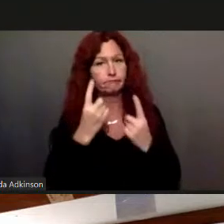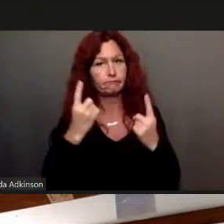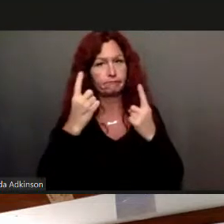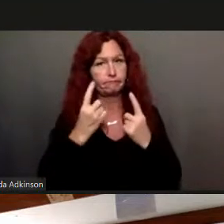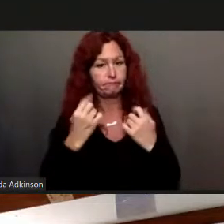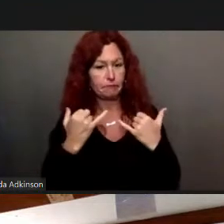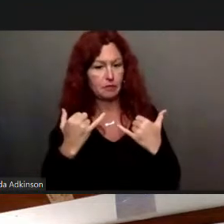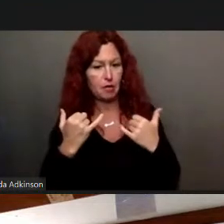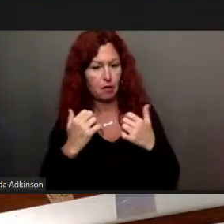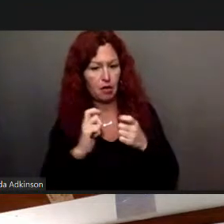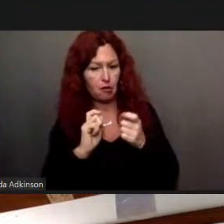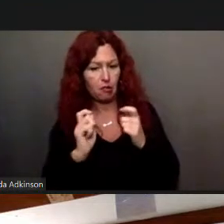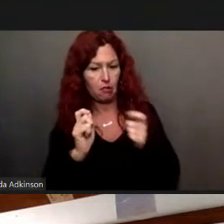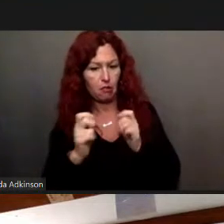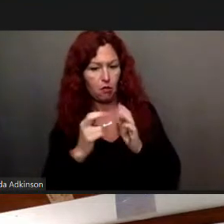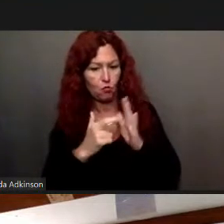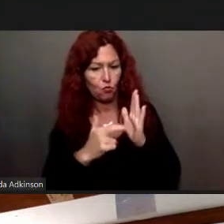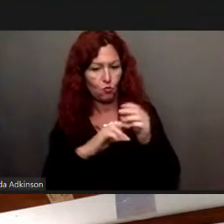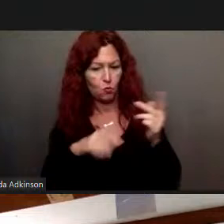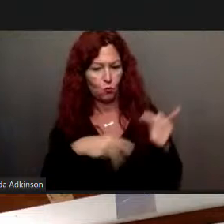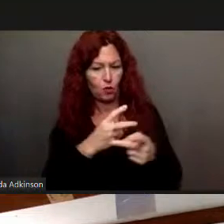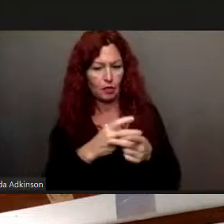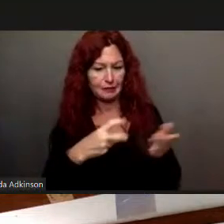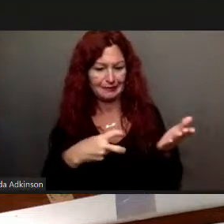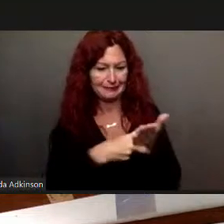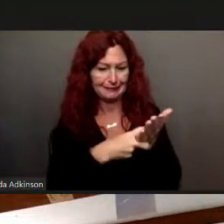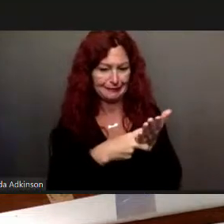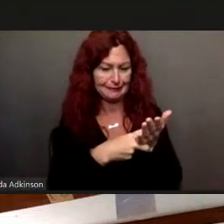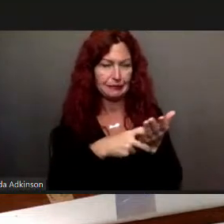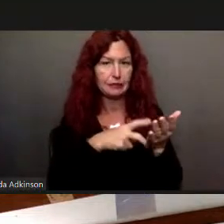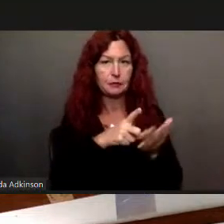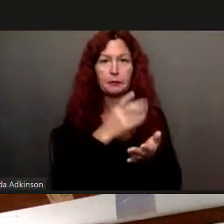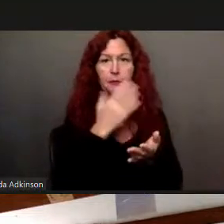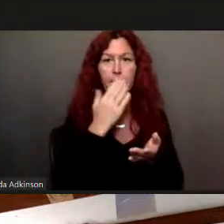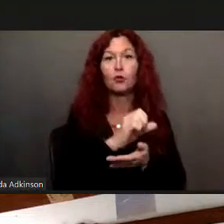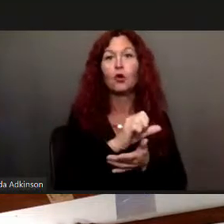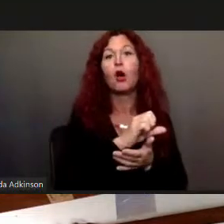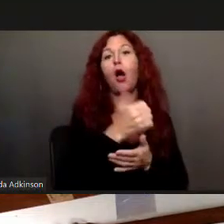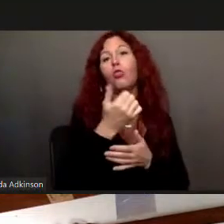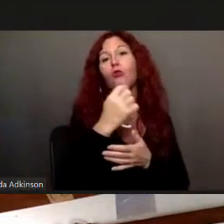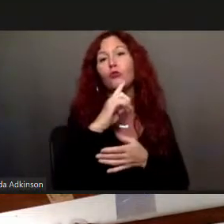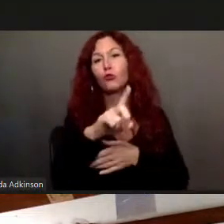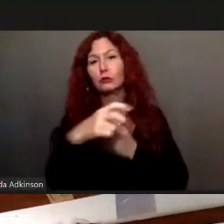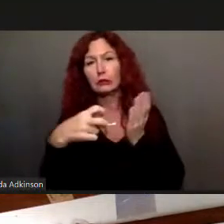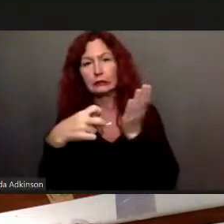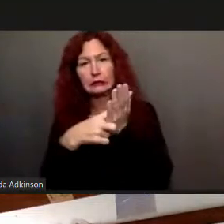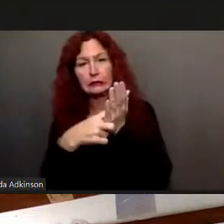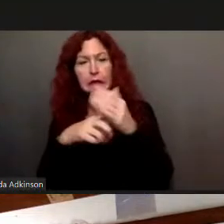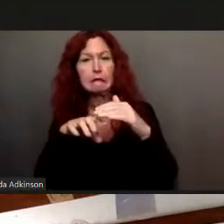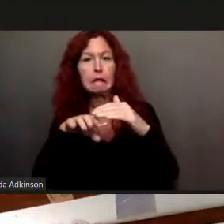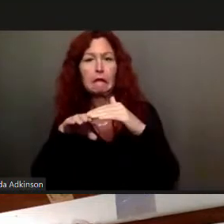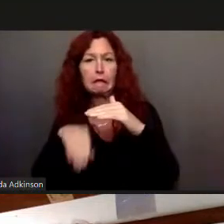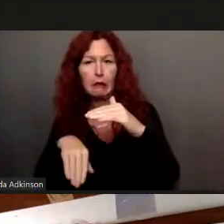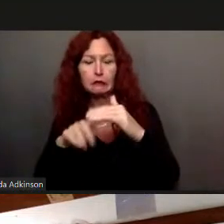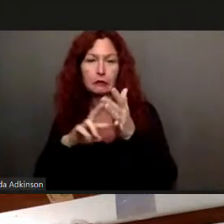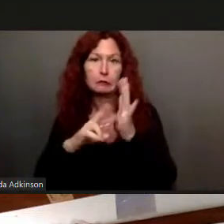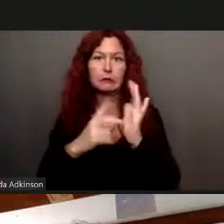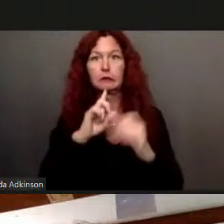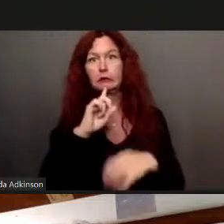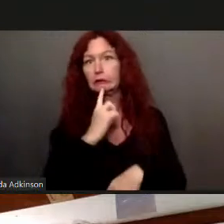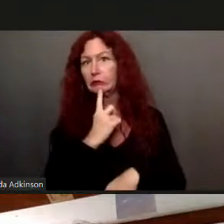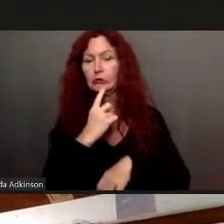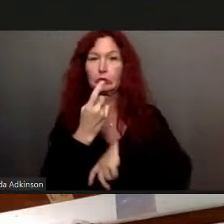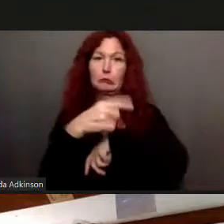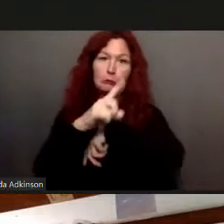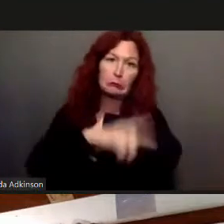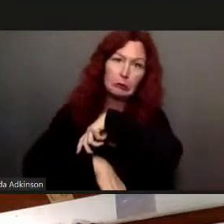inspectors can then have the right to shut down businesses or issue a civil notice, much lower amount, like